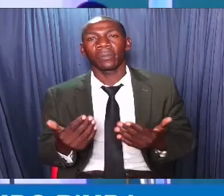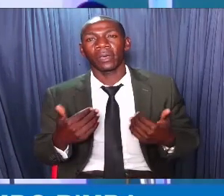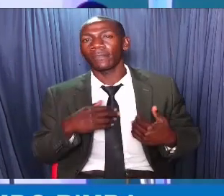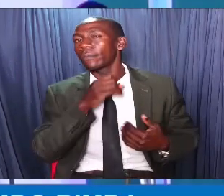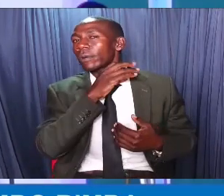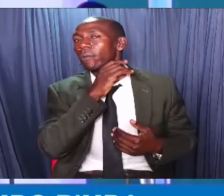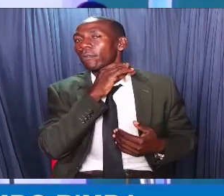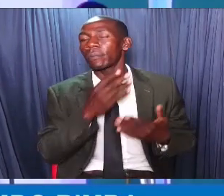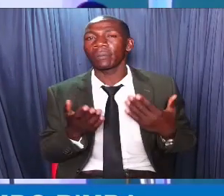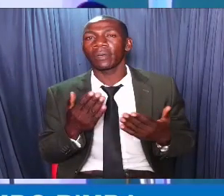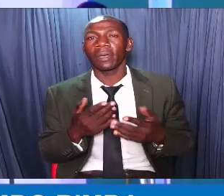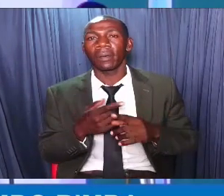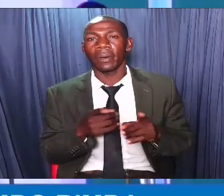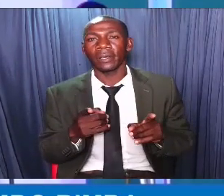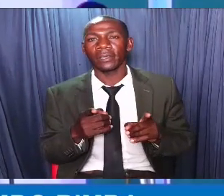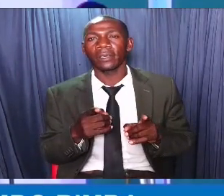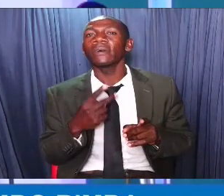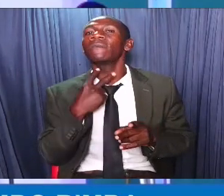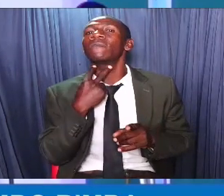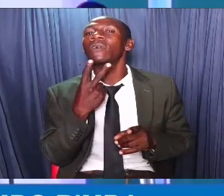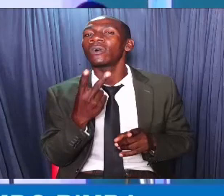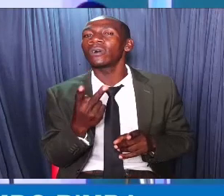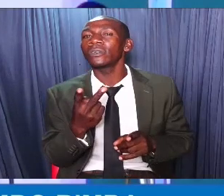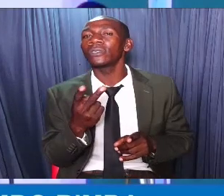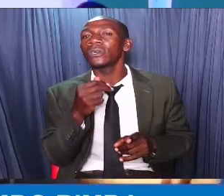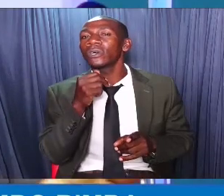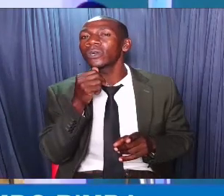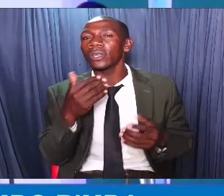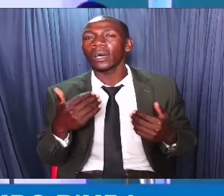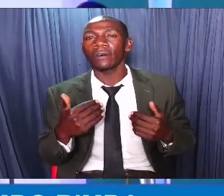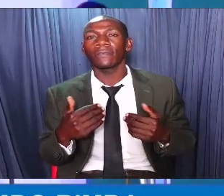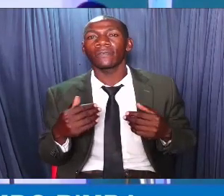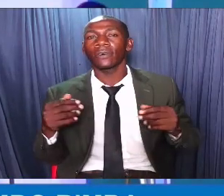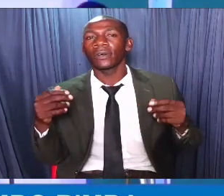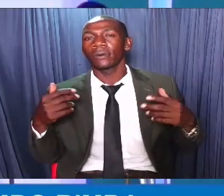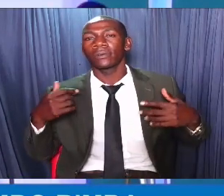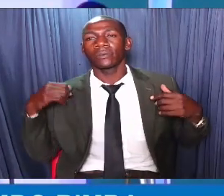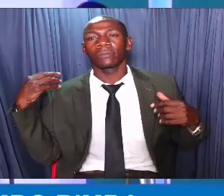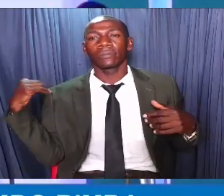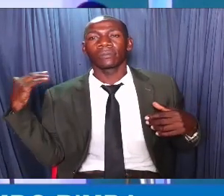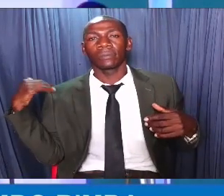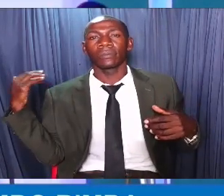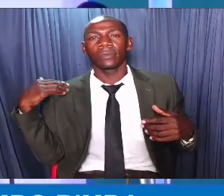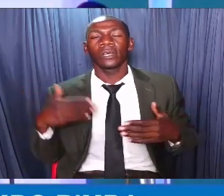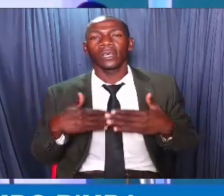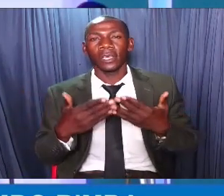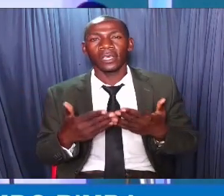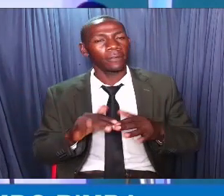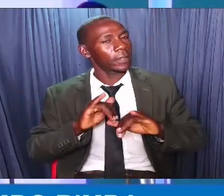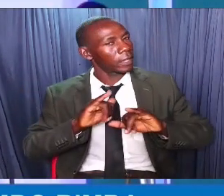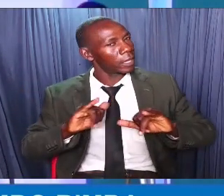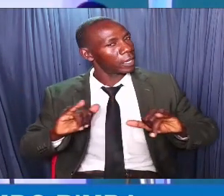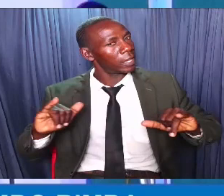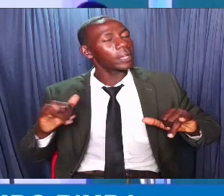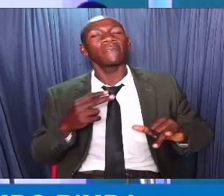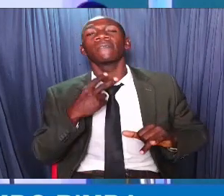basi. Unless we have lakini kama sauti but if haina disturbance yoyote. No distortion. Wapewe sauti ya kutosha. Let them be